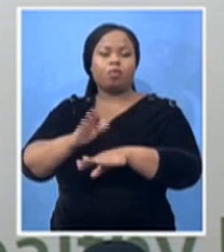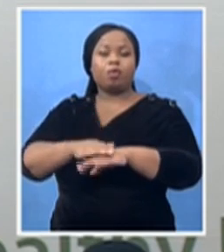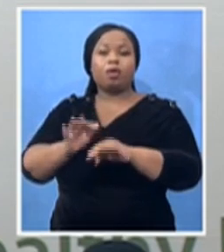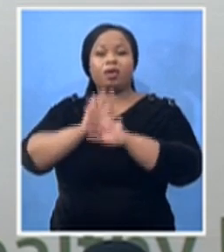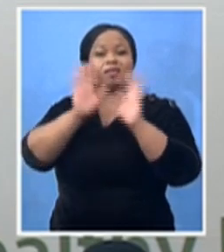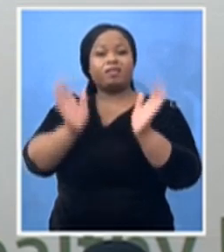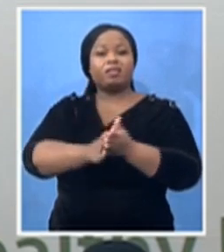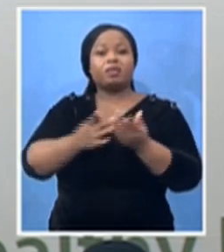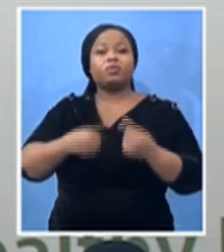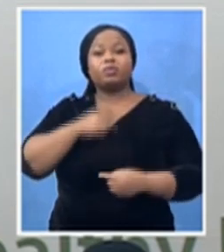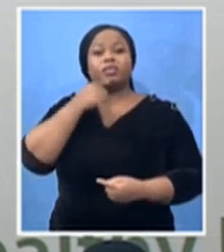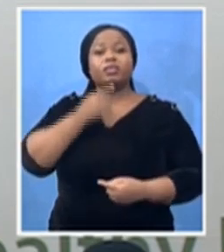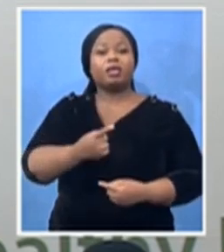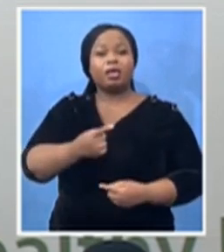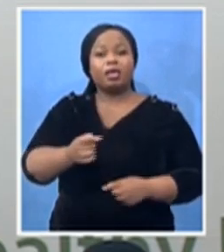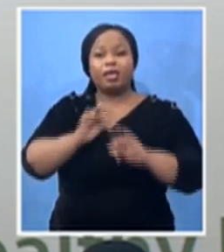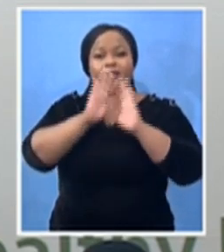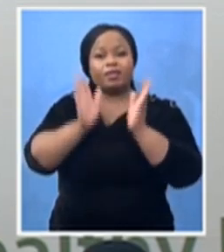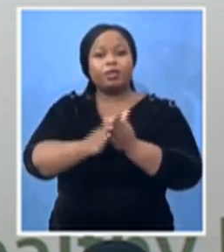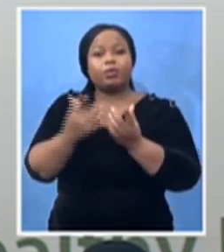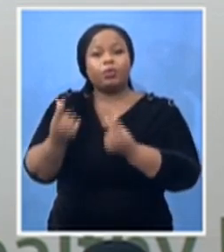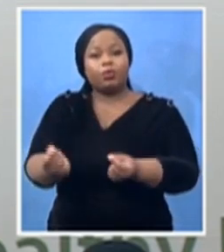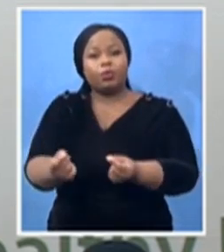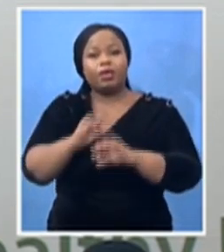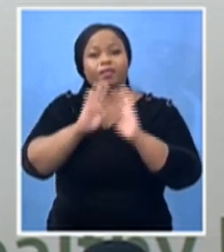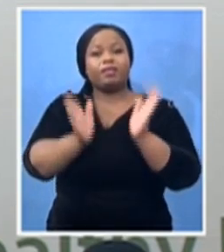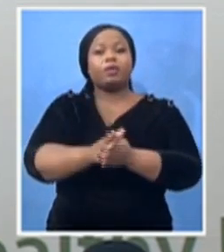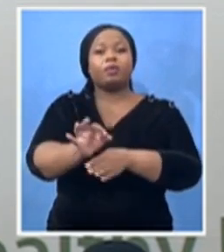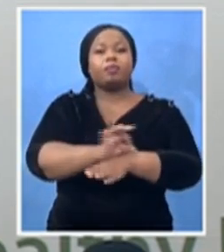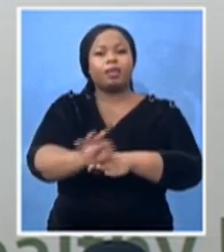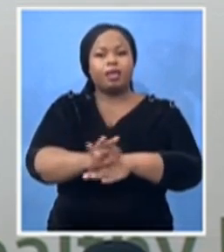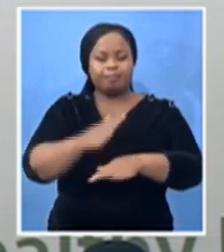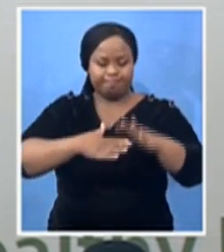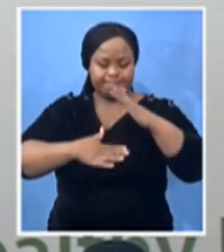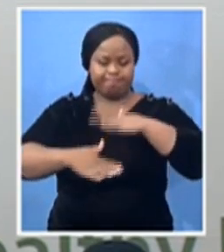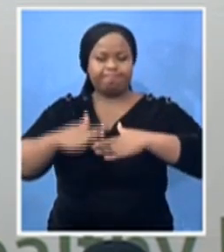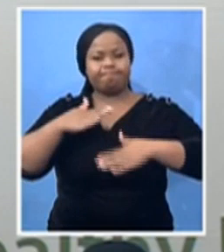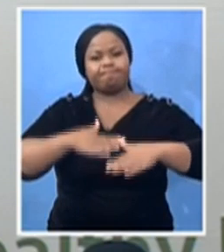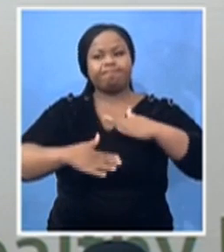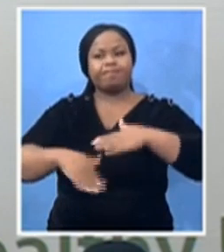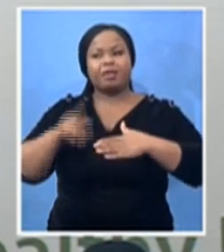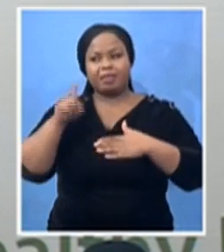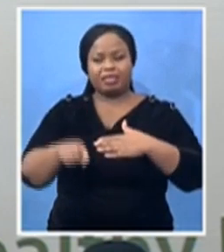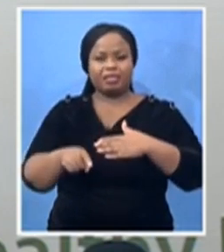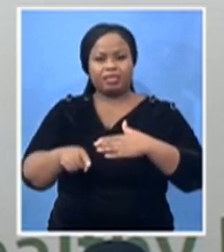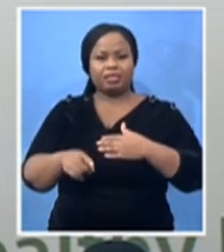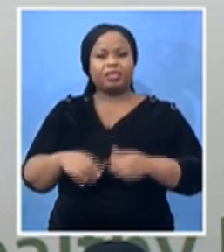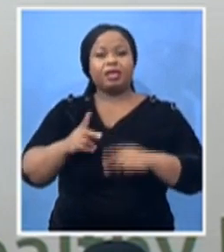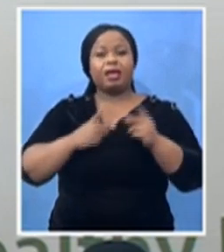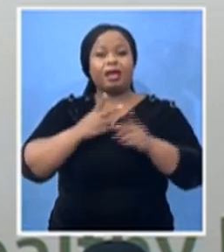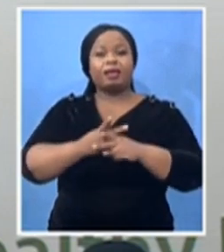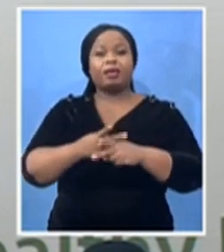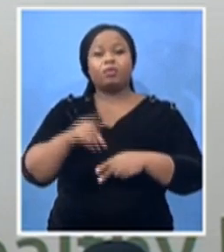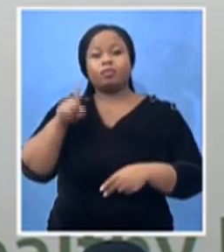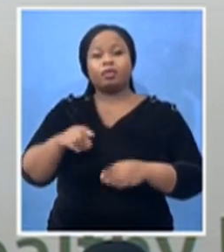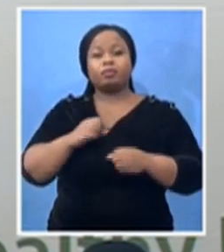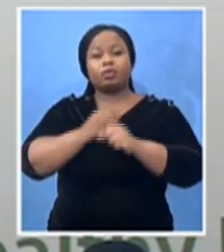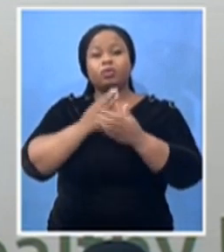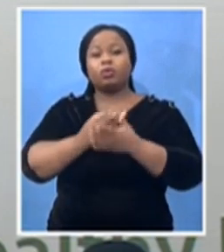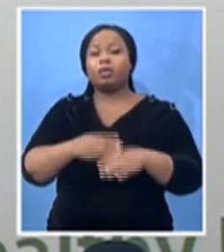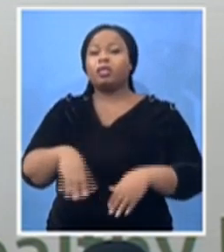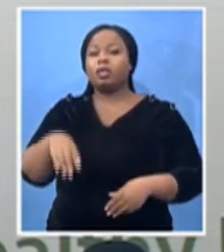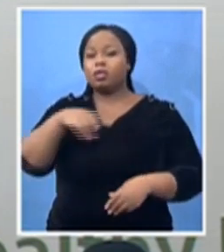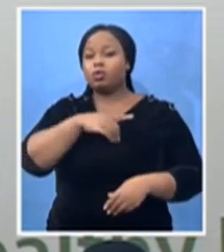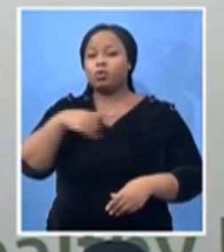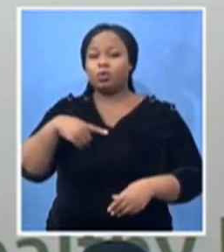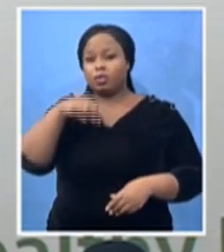about patients. And we also made an undertaking that clinicians will be leading the department. So clinicians, in